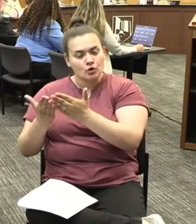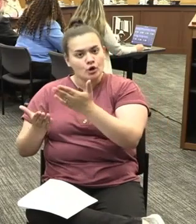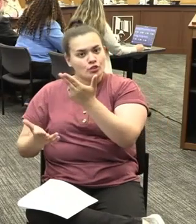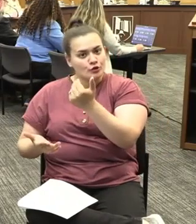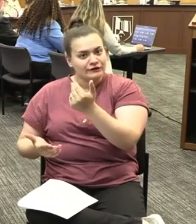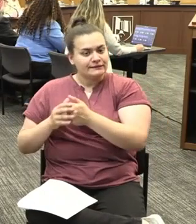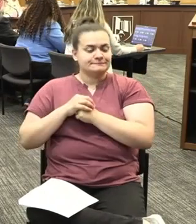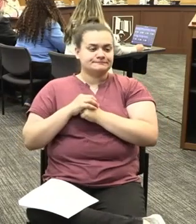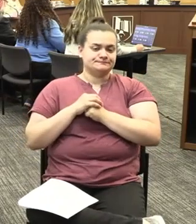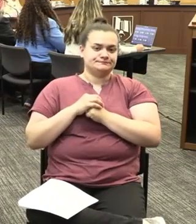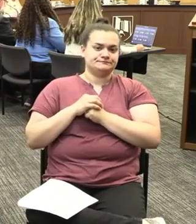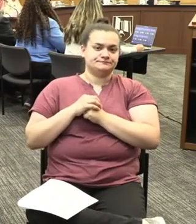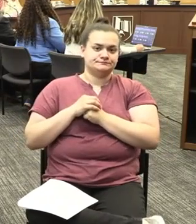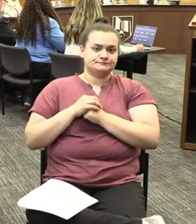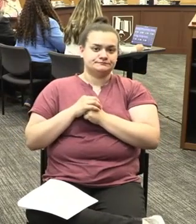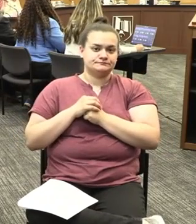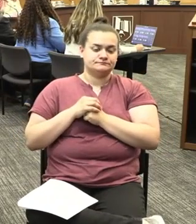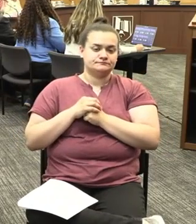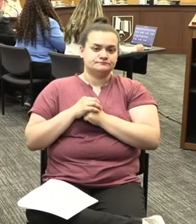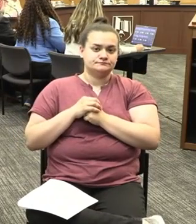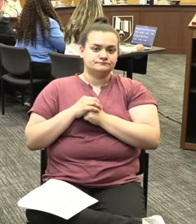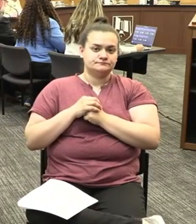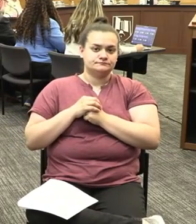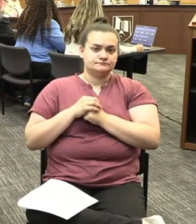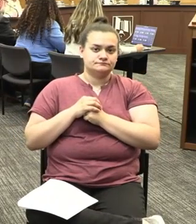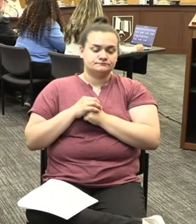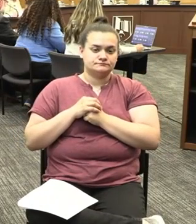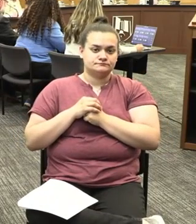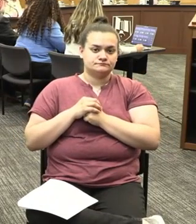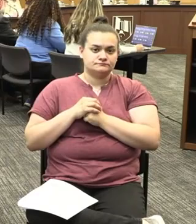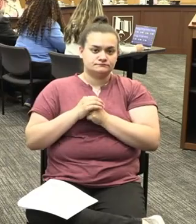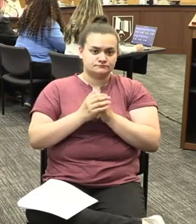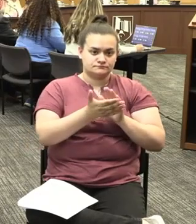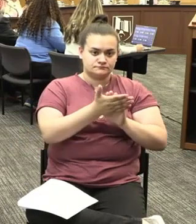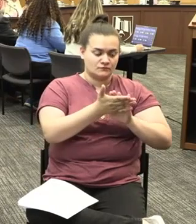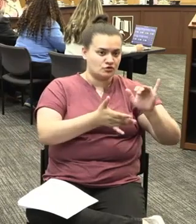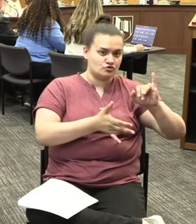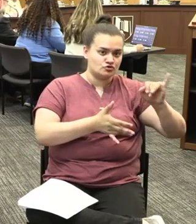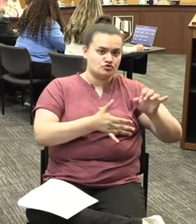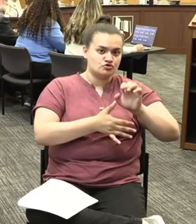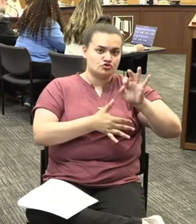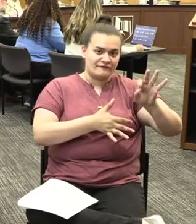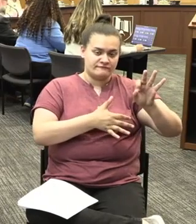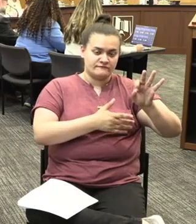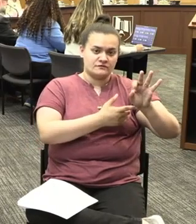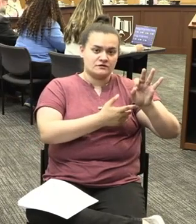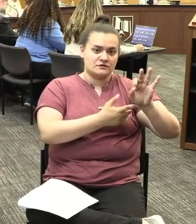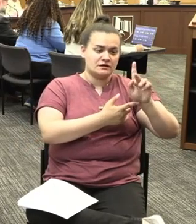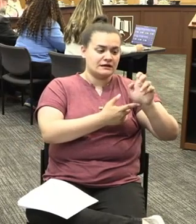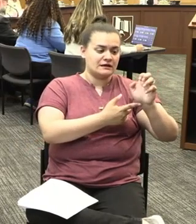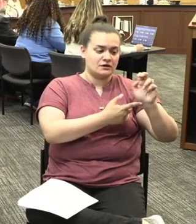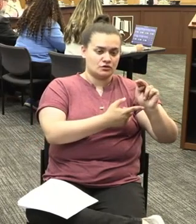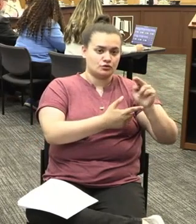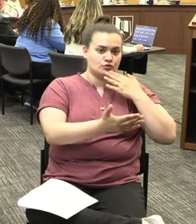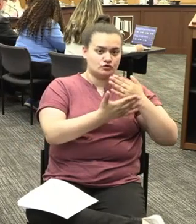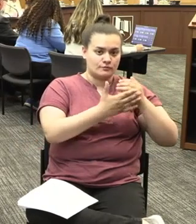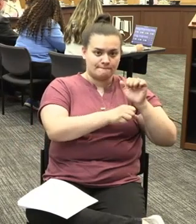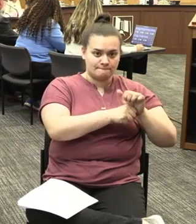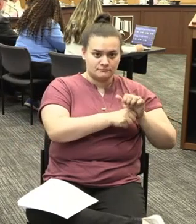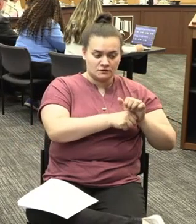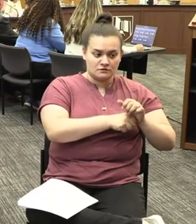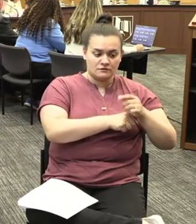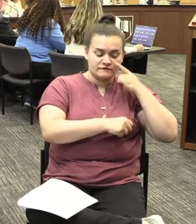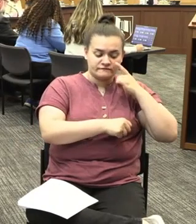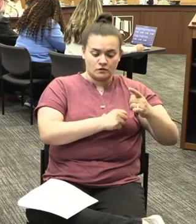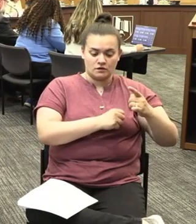got that. Okay, so as it relates to, Page and I commend Jeff, I commend Karen for 13, yeah,